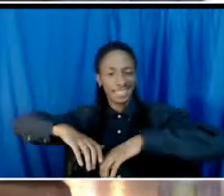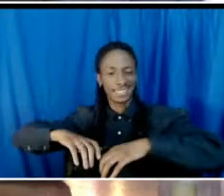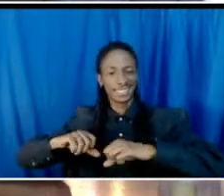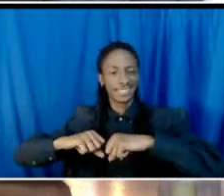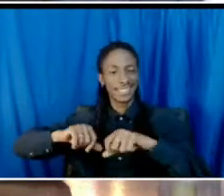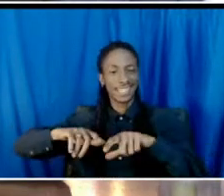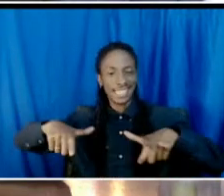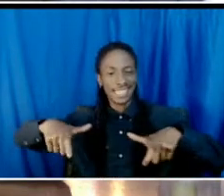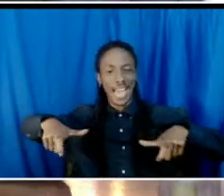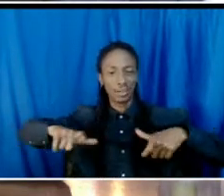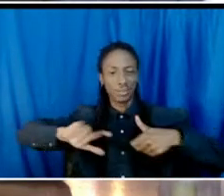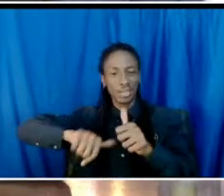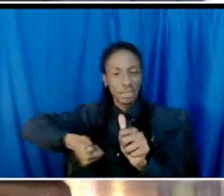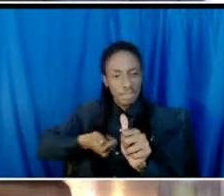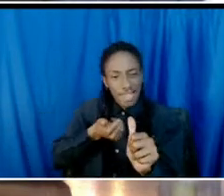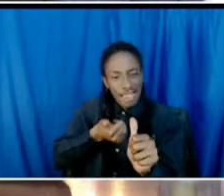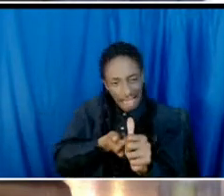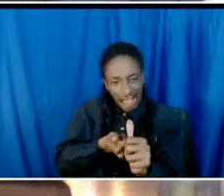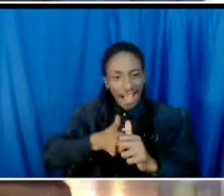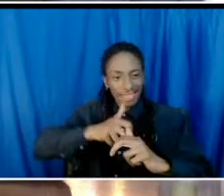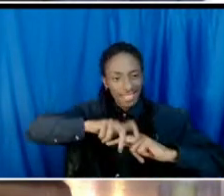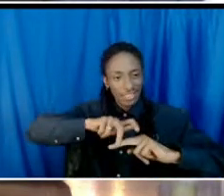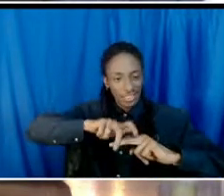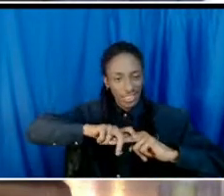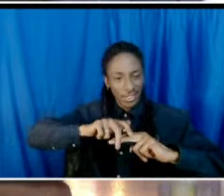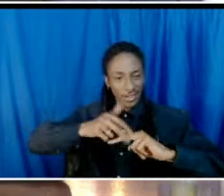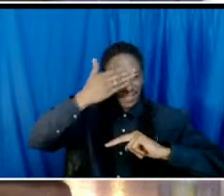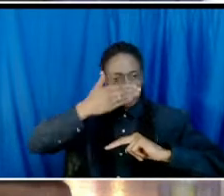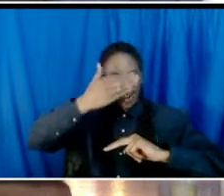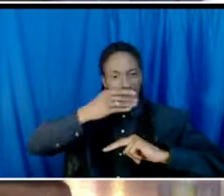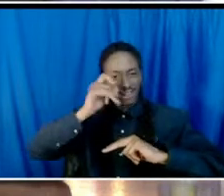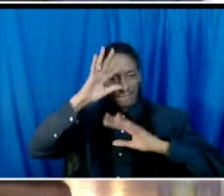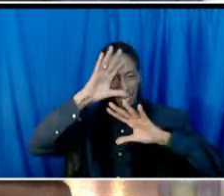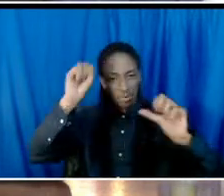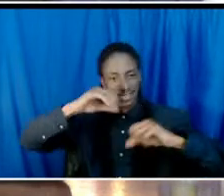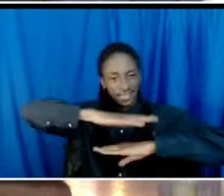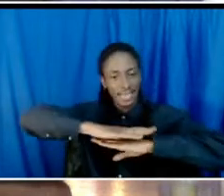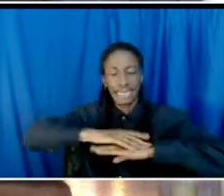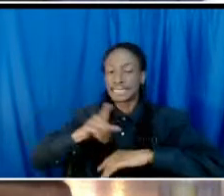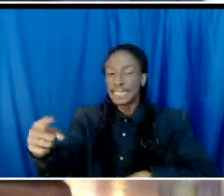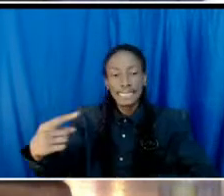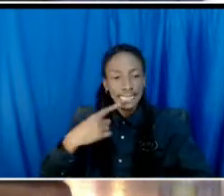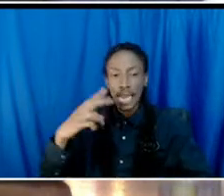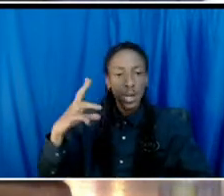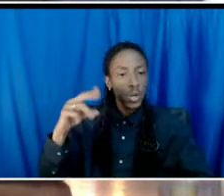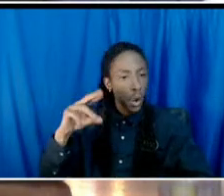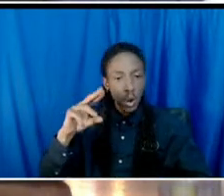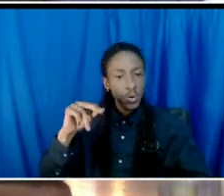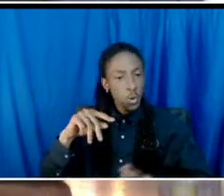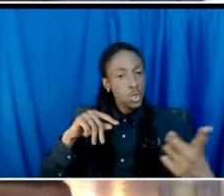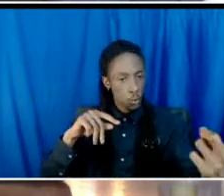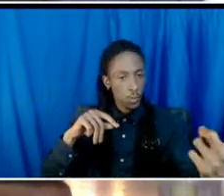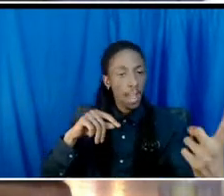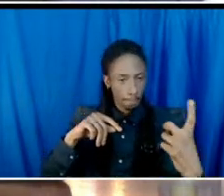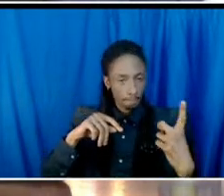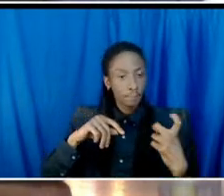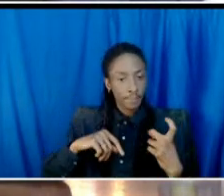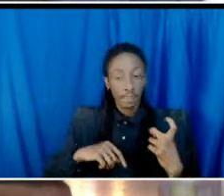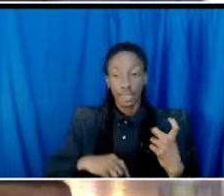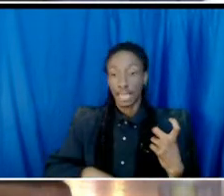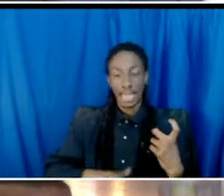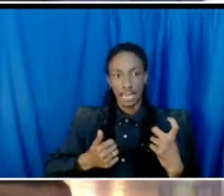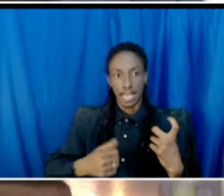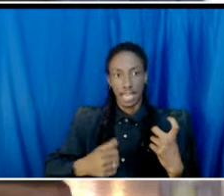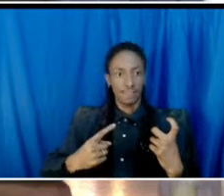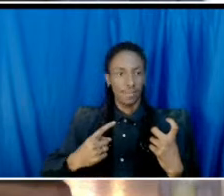chairs arrayed in front of the president's desk. And he said, oh, no, no, no, you're going to be up here. And everyone kind of